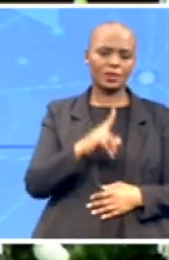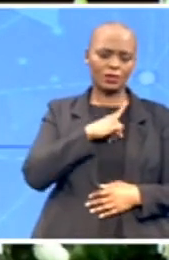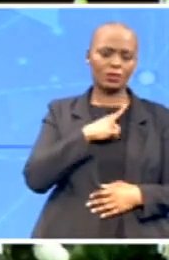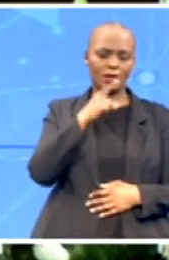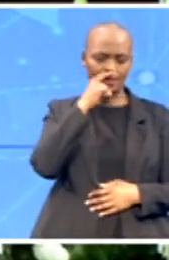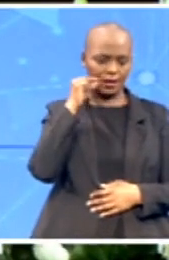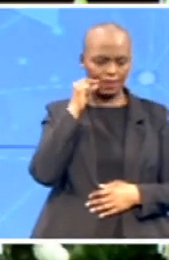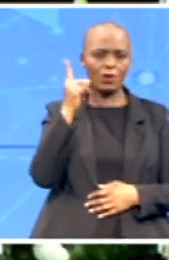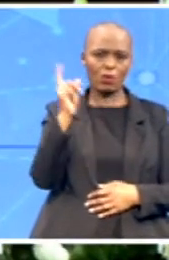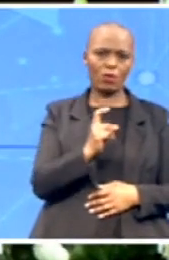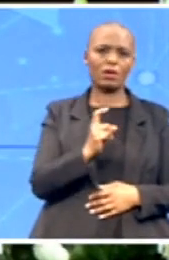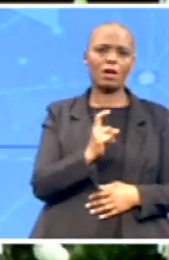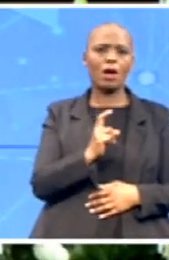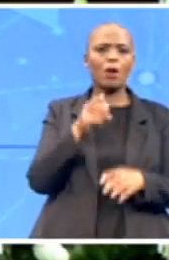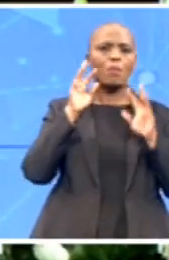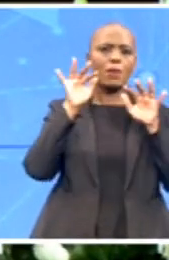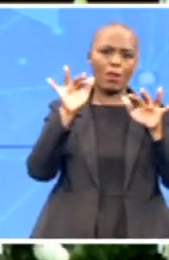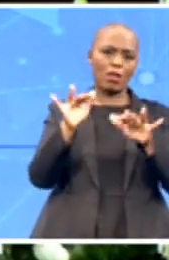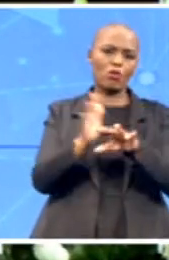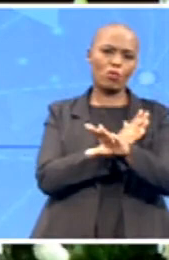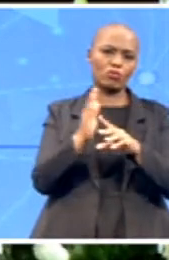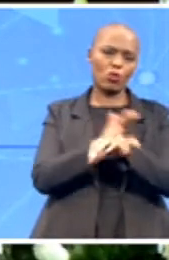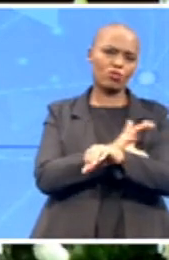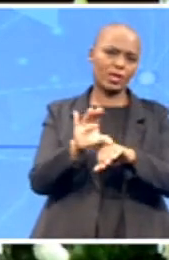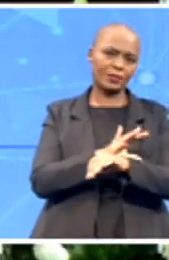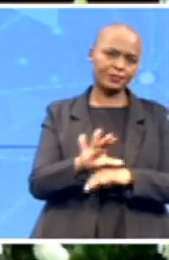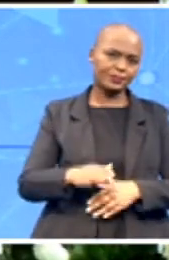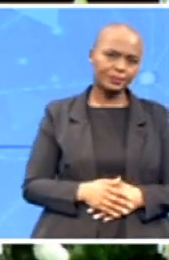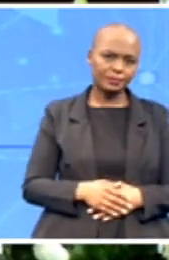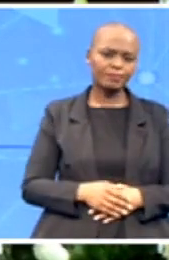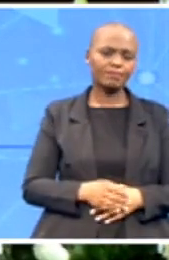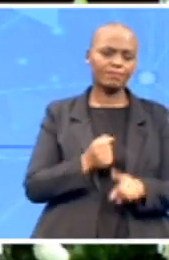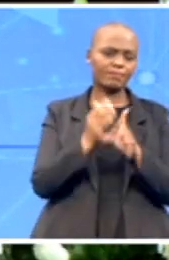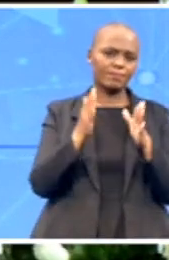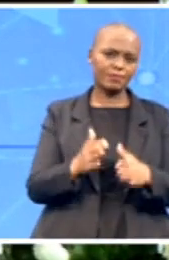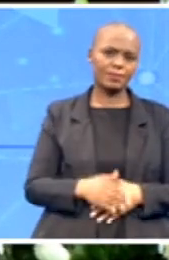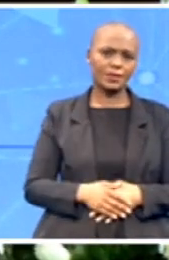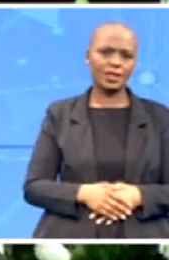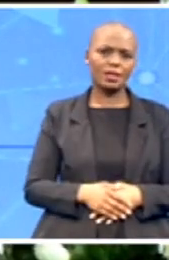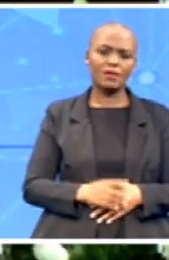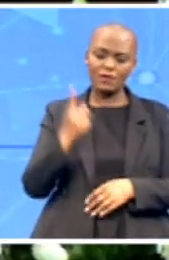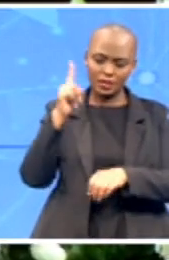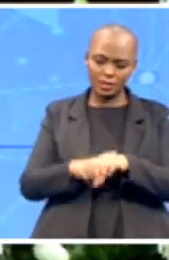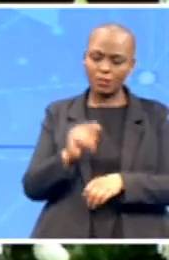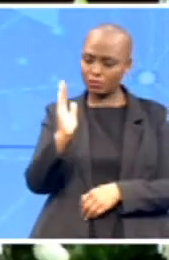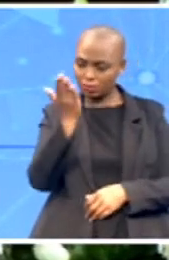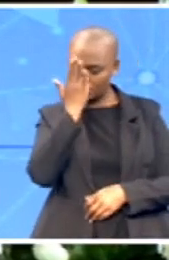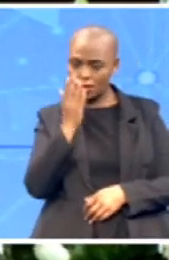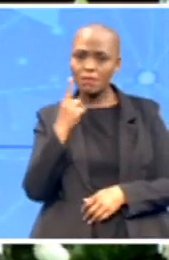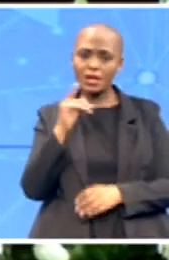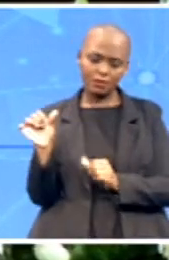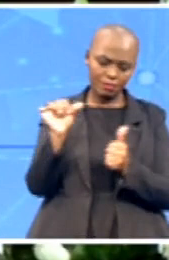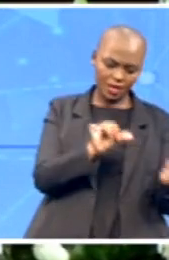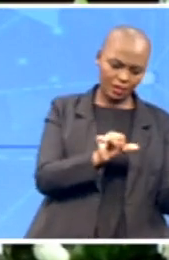time. But we came back. more than before.